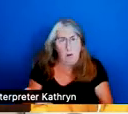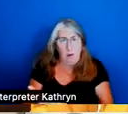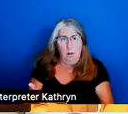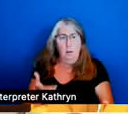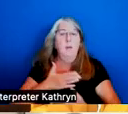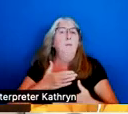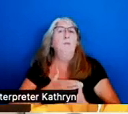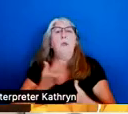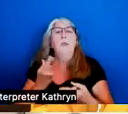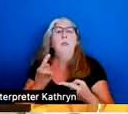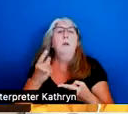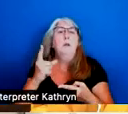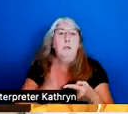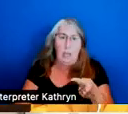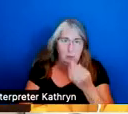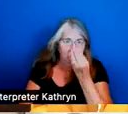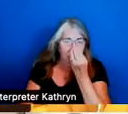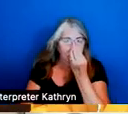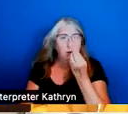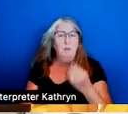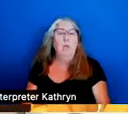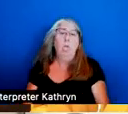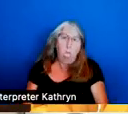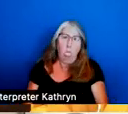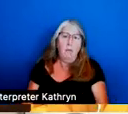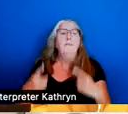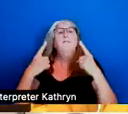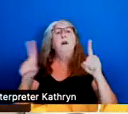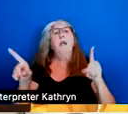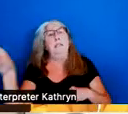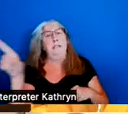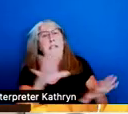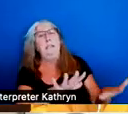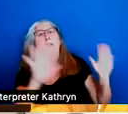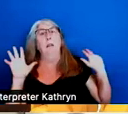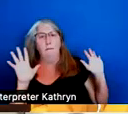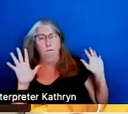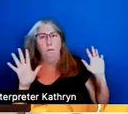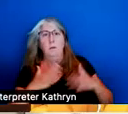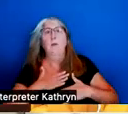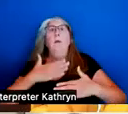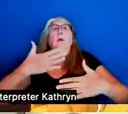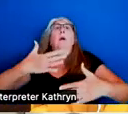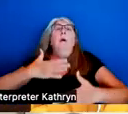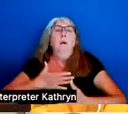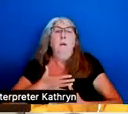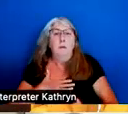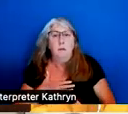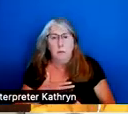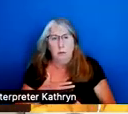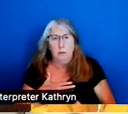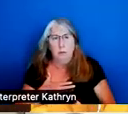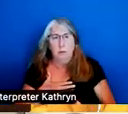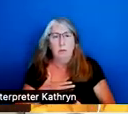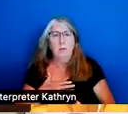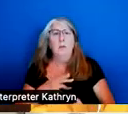breathe, he finally let go. When I finally get to breathe, I got my energy little